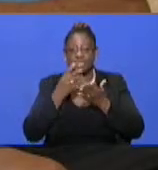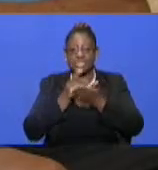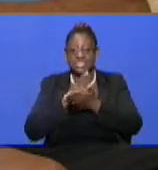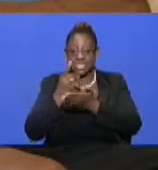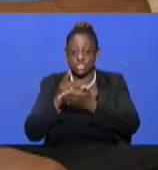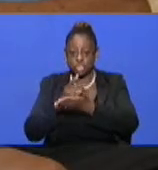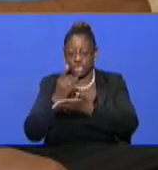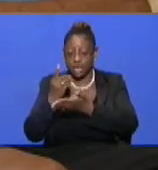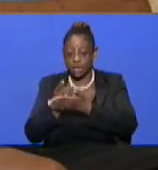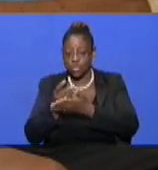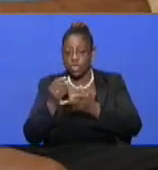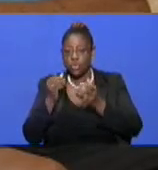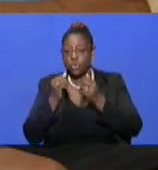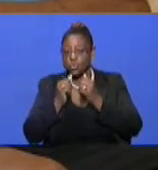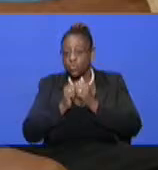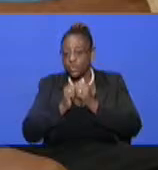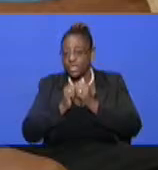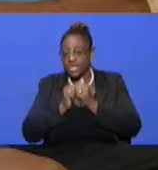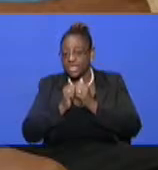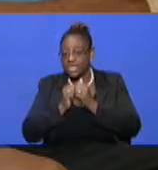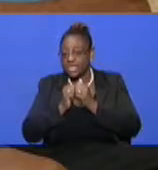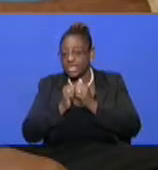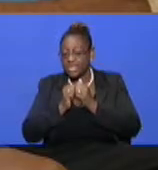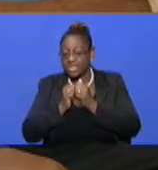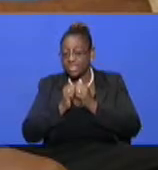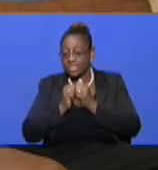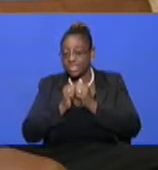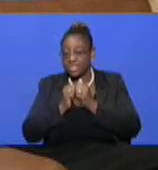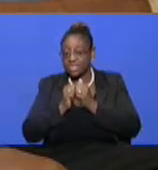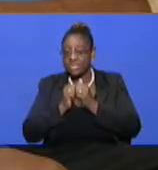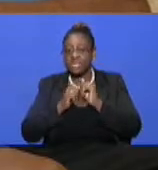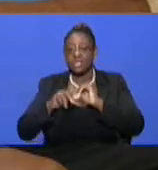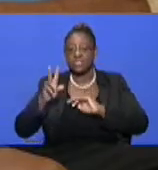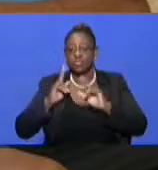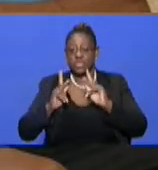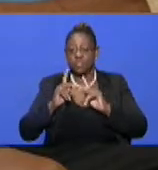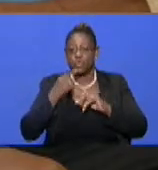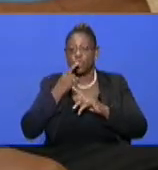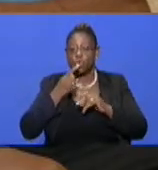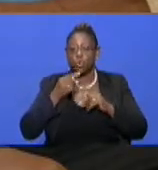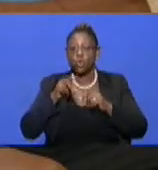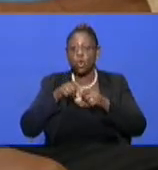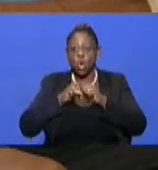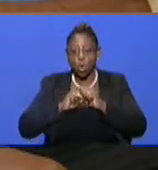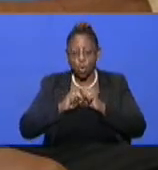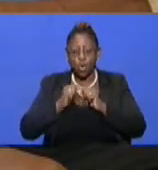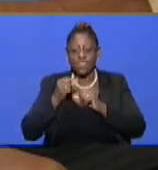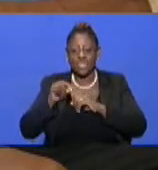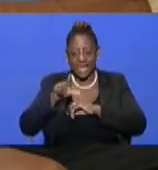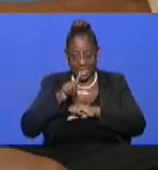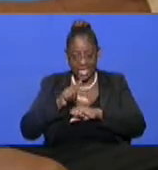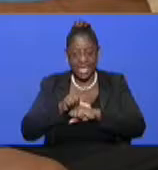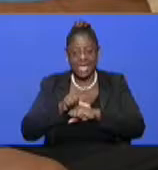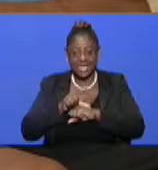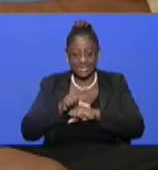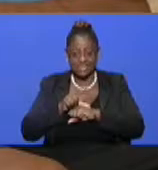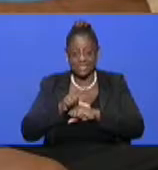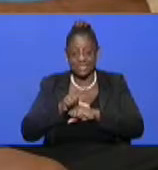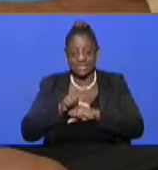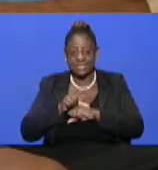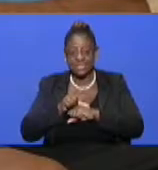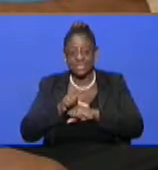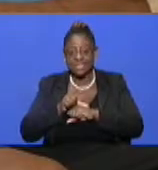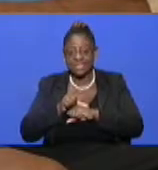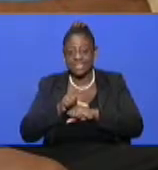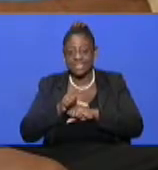the Commonage, the Harbor Island Commonage, the people that own the land. I'm hoping that's what it means. Am I correct,